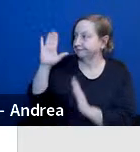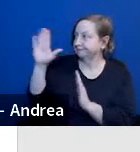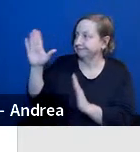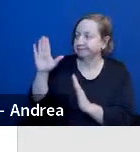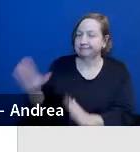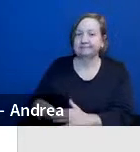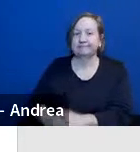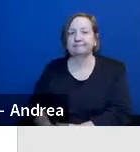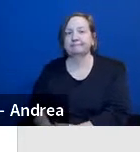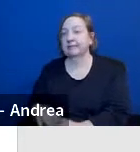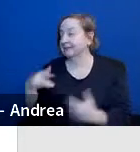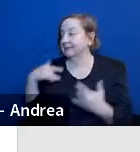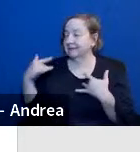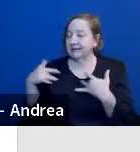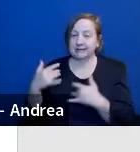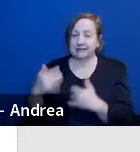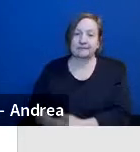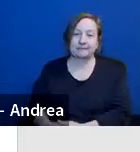That's exciting.